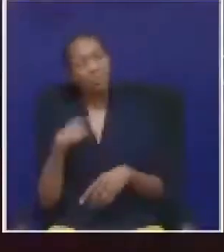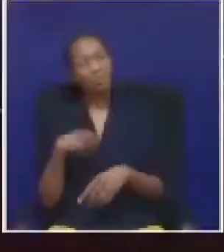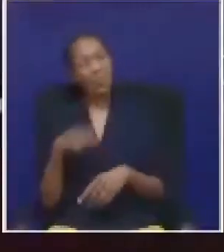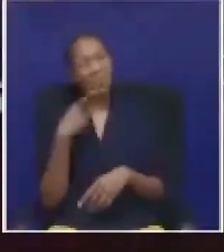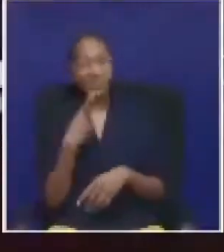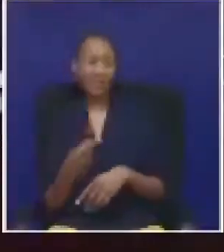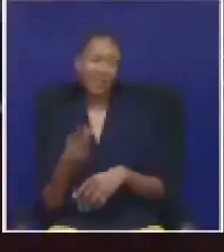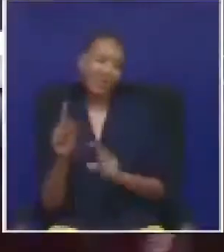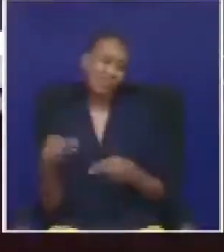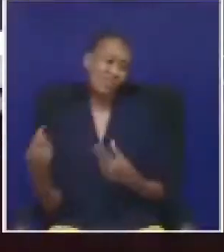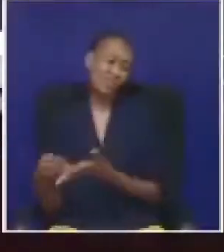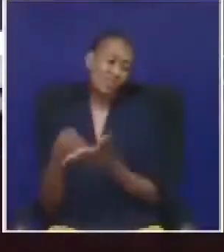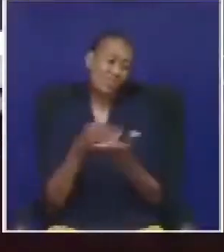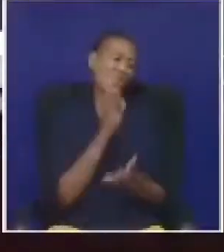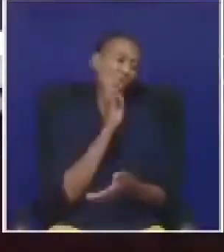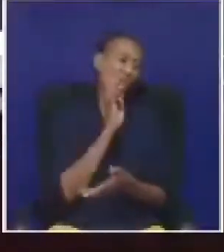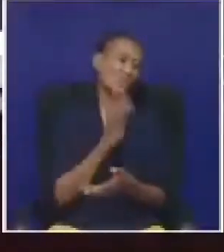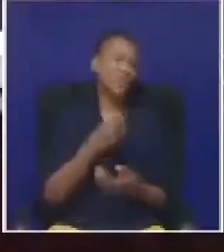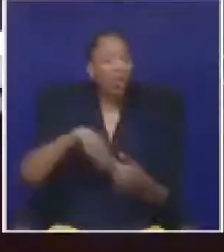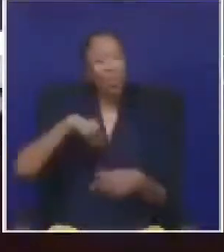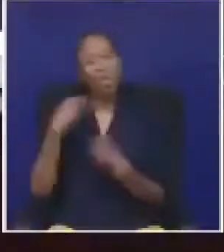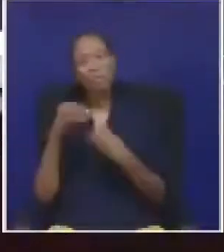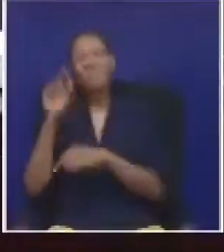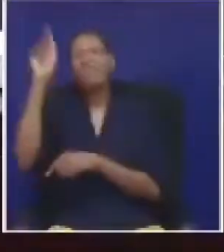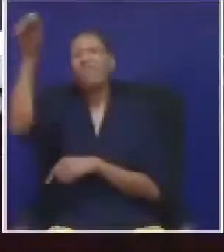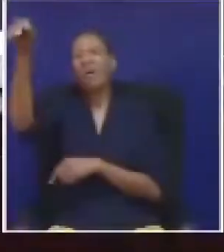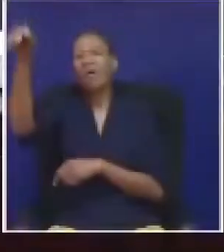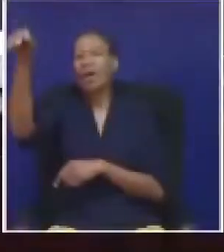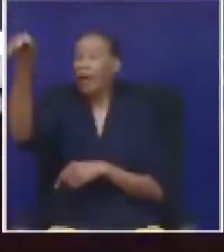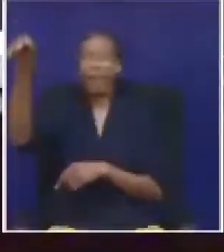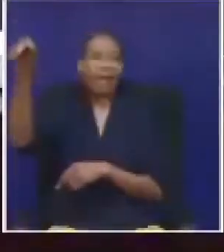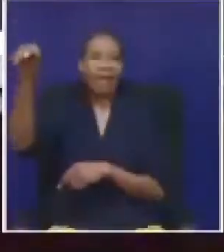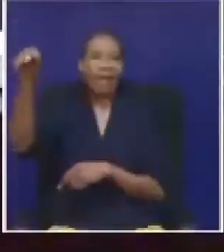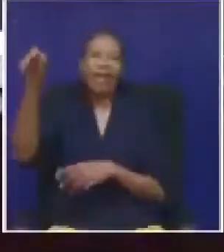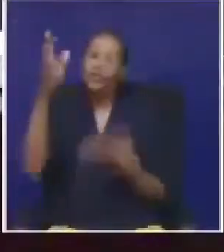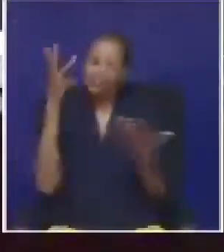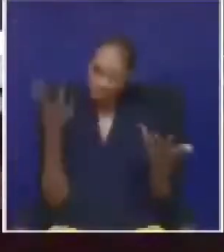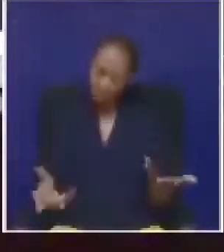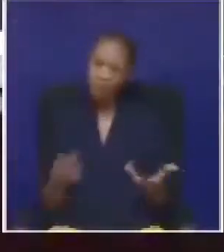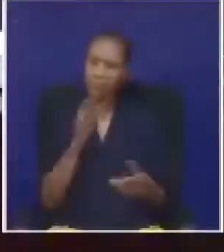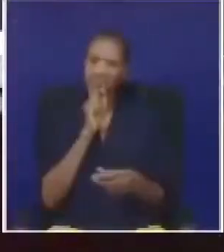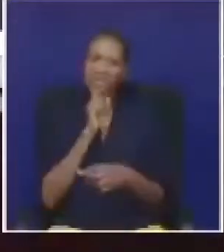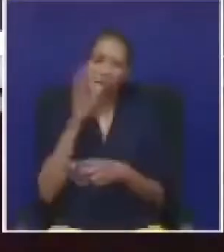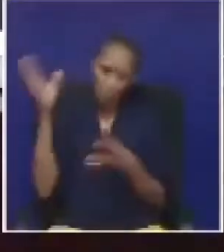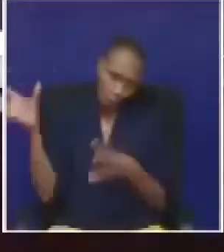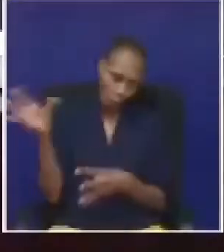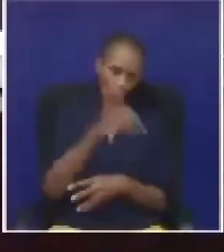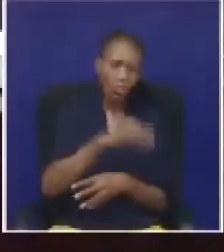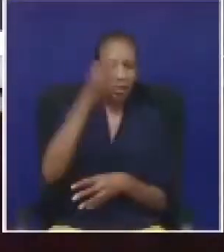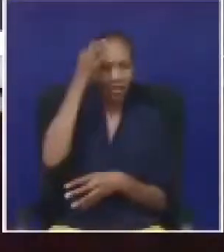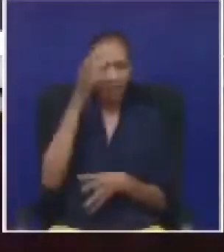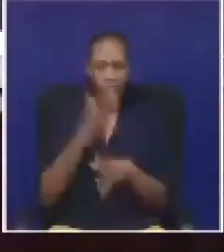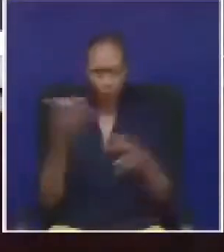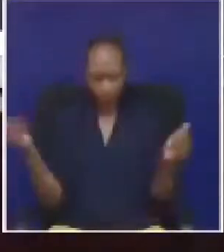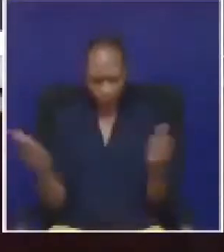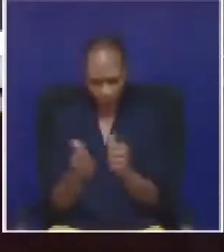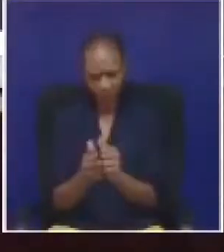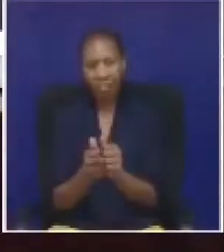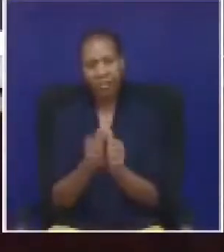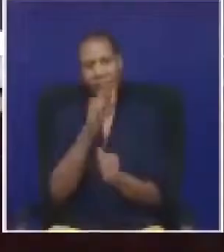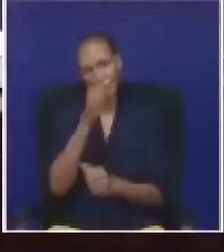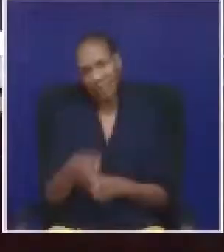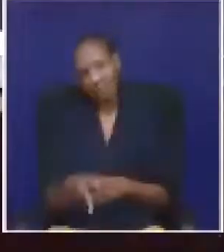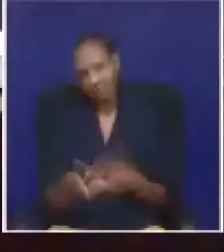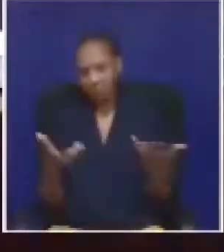area because we are busy elsewhere. So this is forcing the whole of government approach in doing